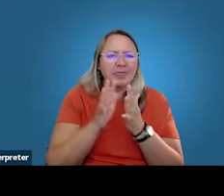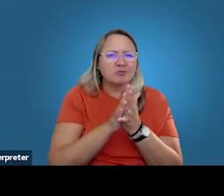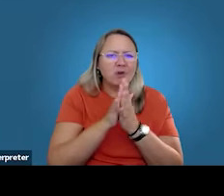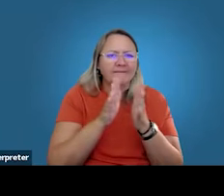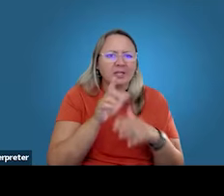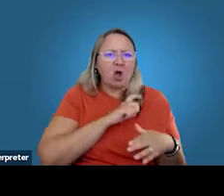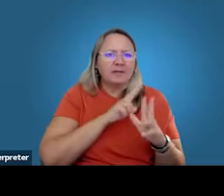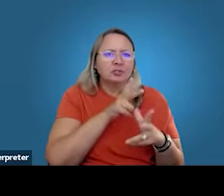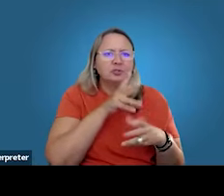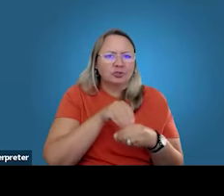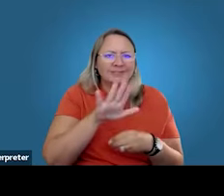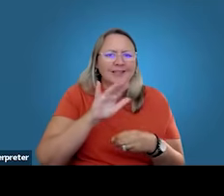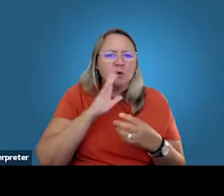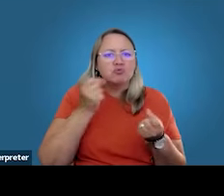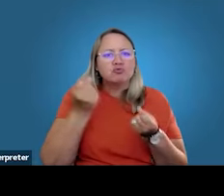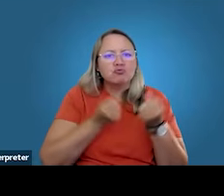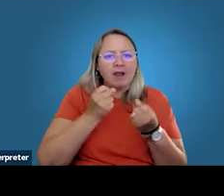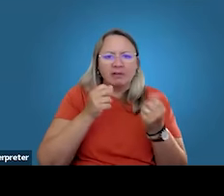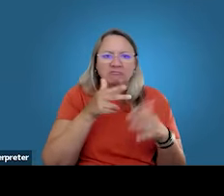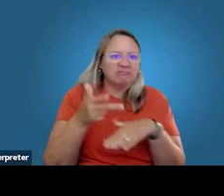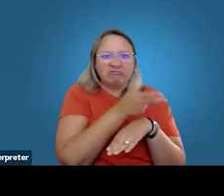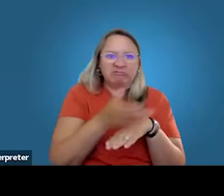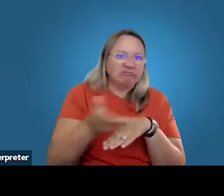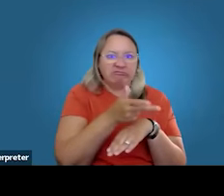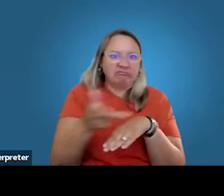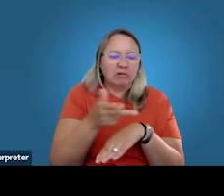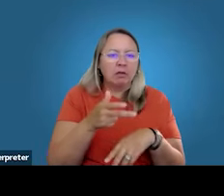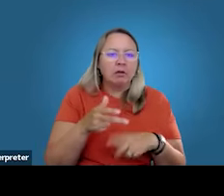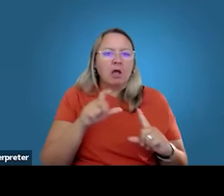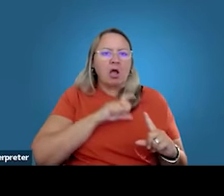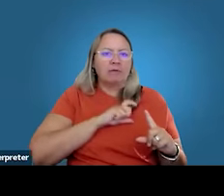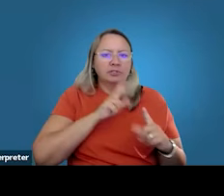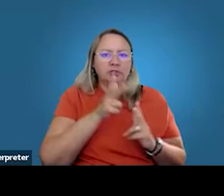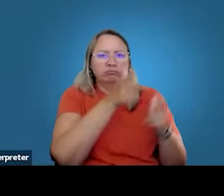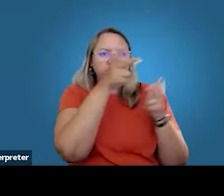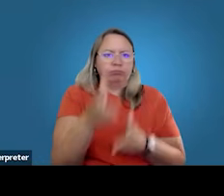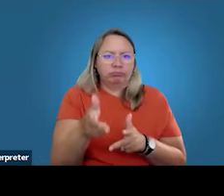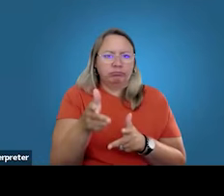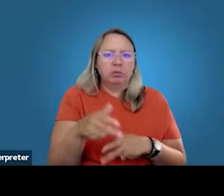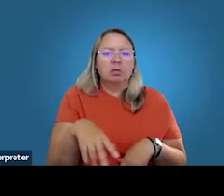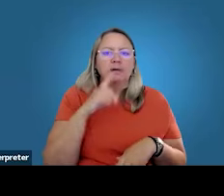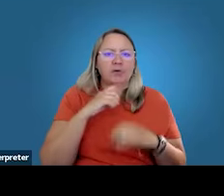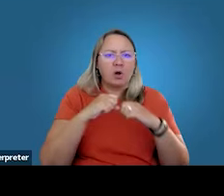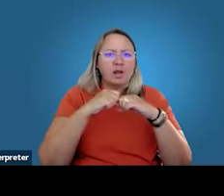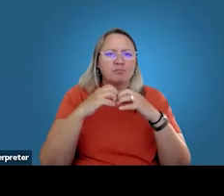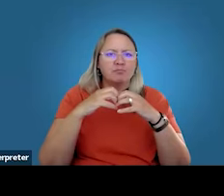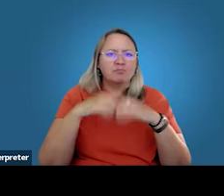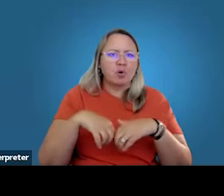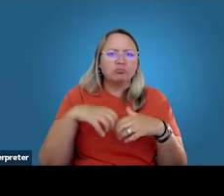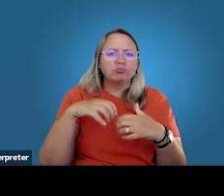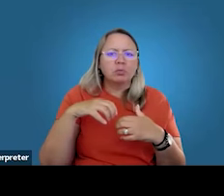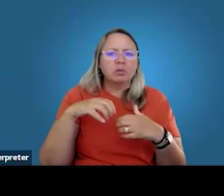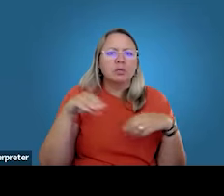Officers accused Nichols of driving recklessly. Officer Geronimo Yanes stopped Philando Castile for a broken taillight. Why am I